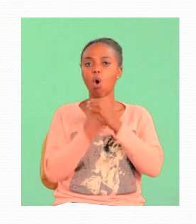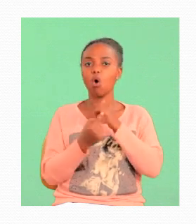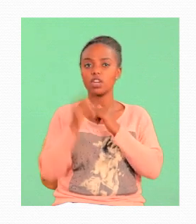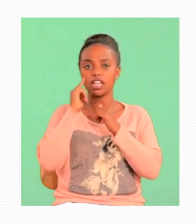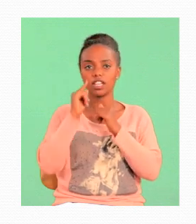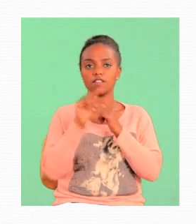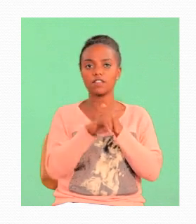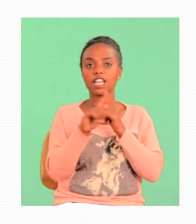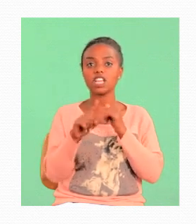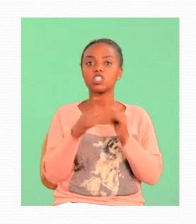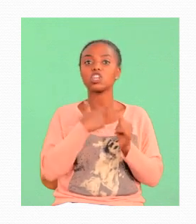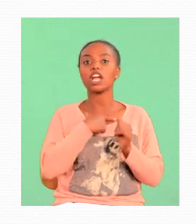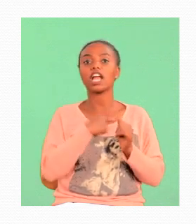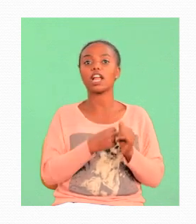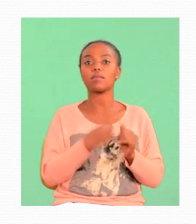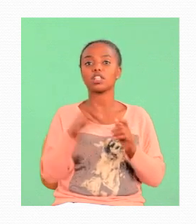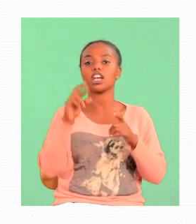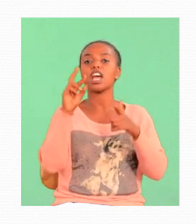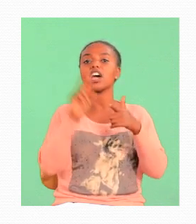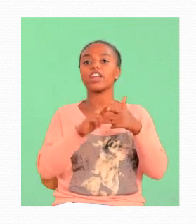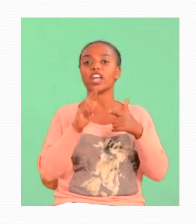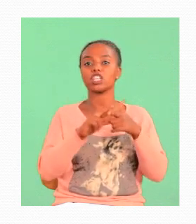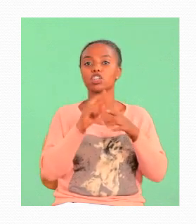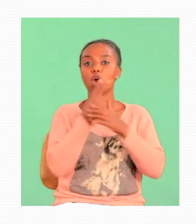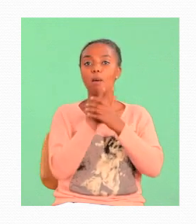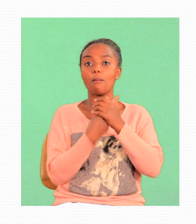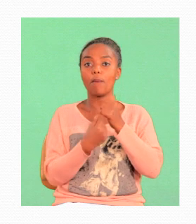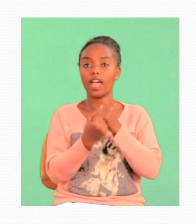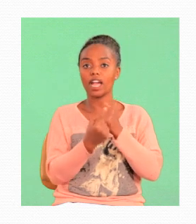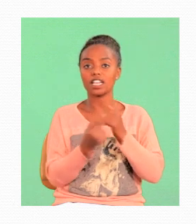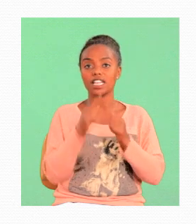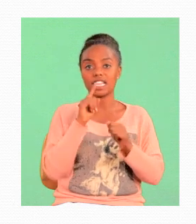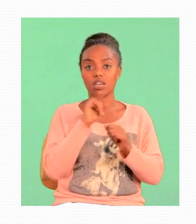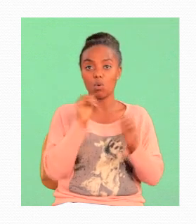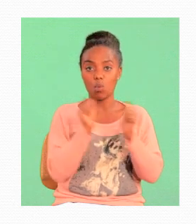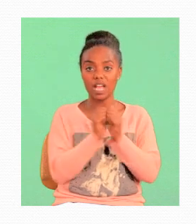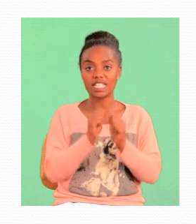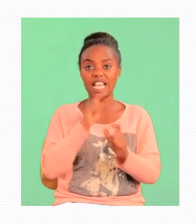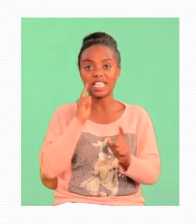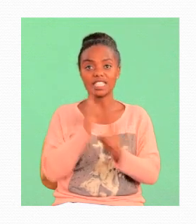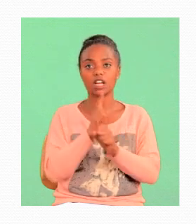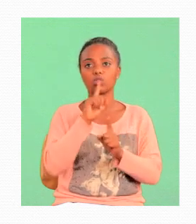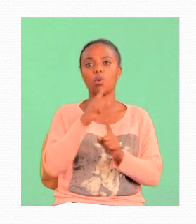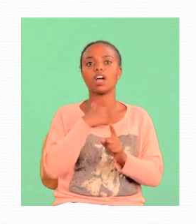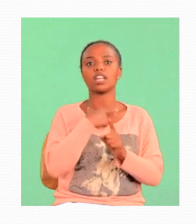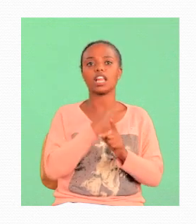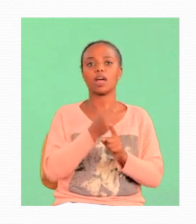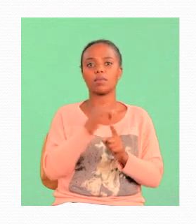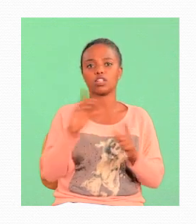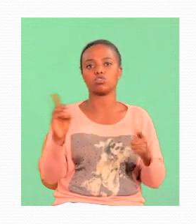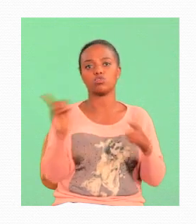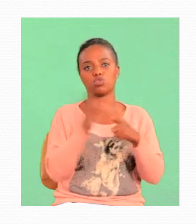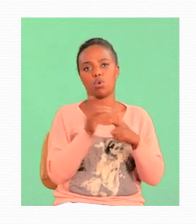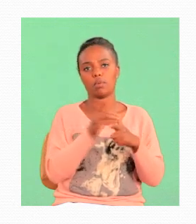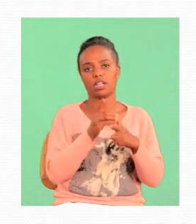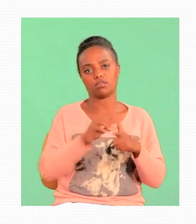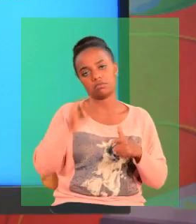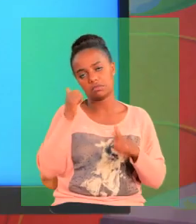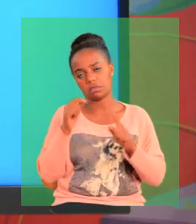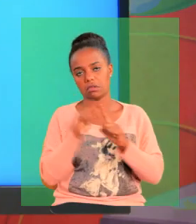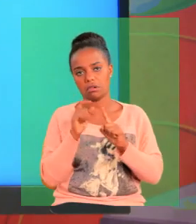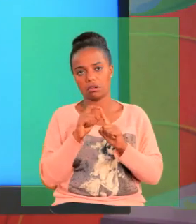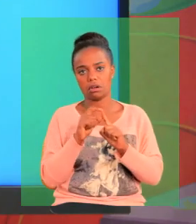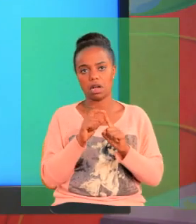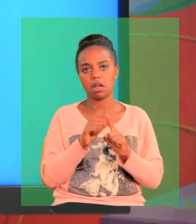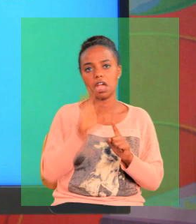element of the range is paired exactly with exactly one element of the domain. Or in other words, if f